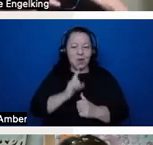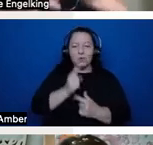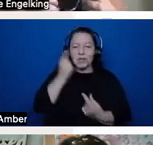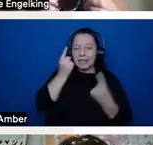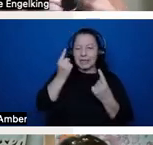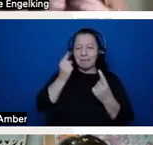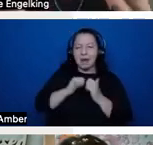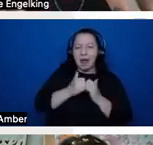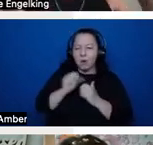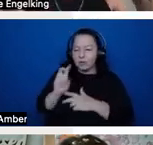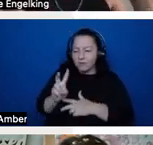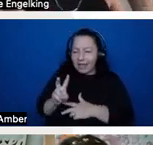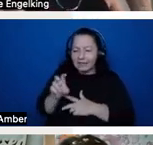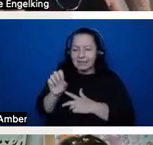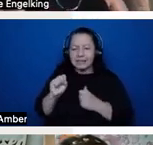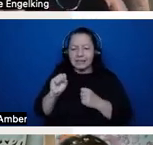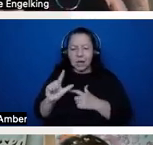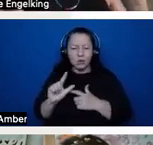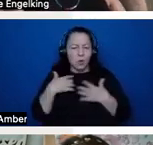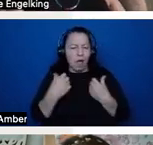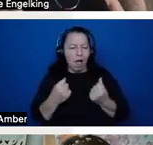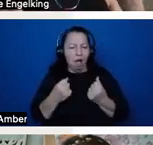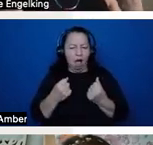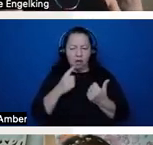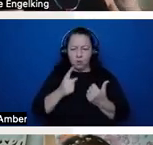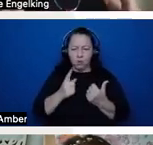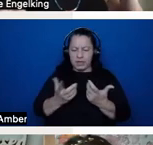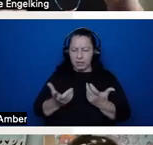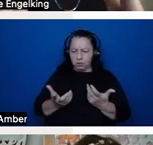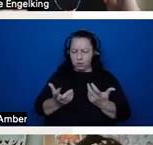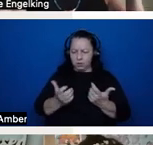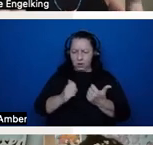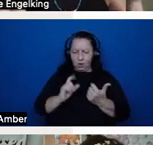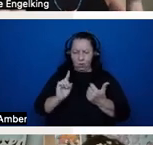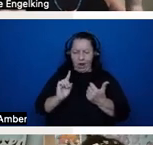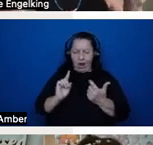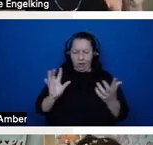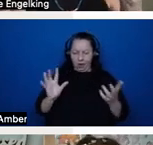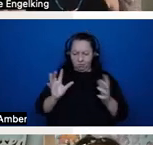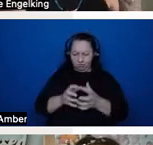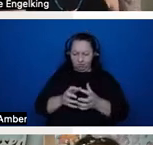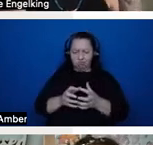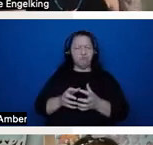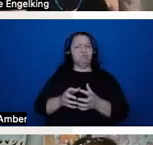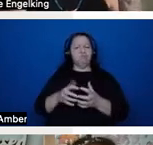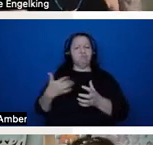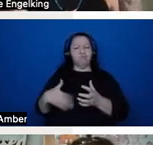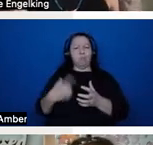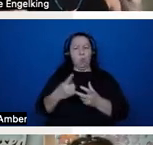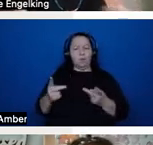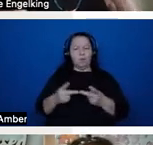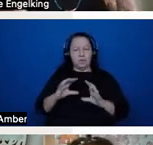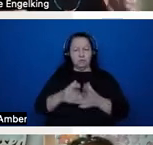violence and sexual health intersected even, right? It was that like those first little sparks, because Anna was doing sexual